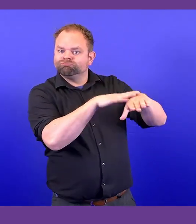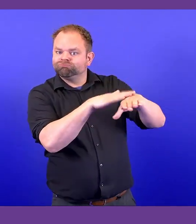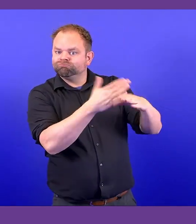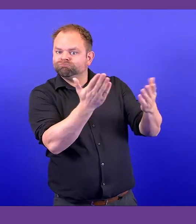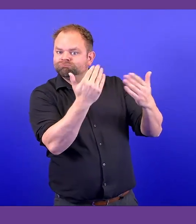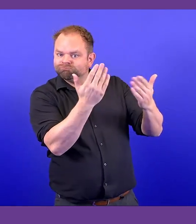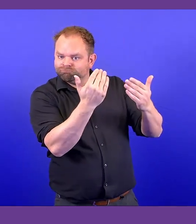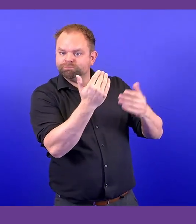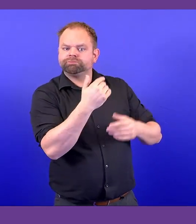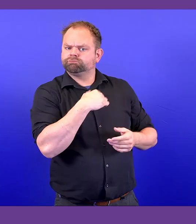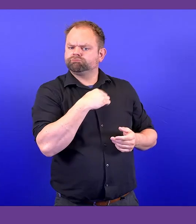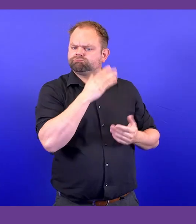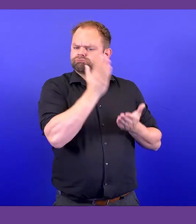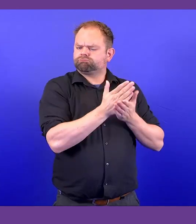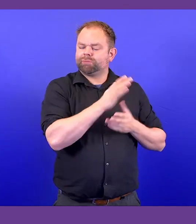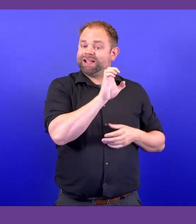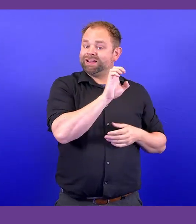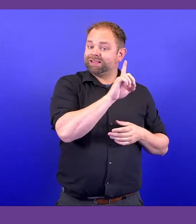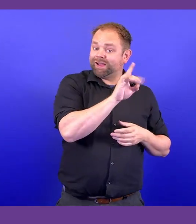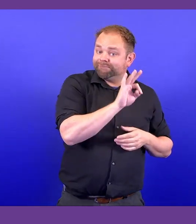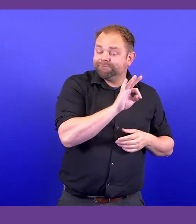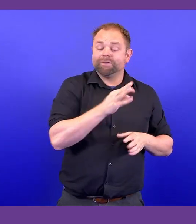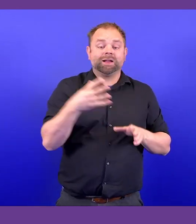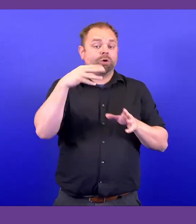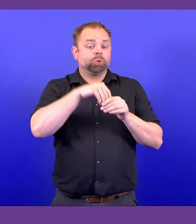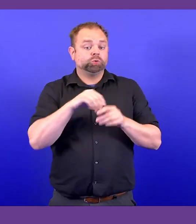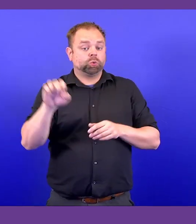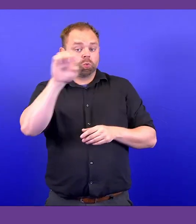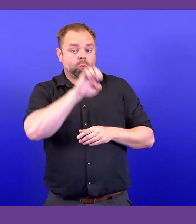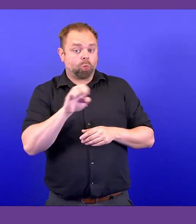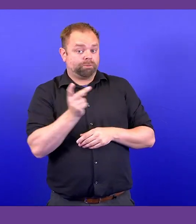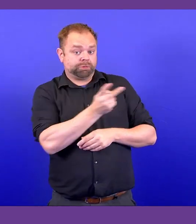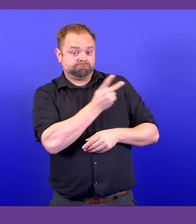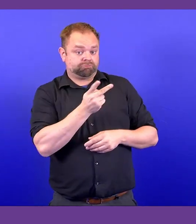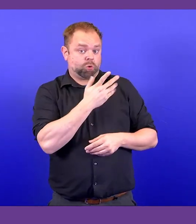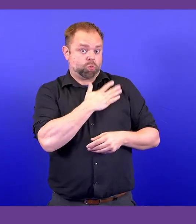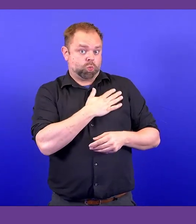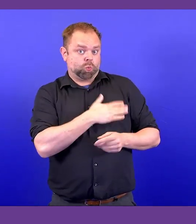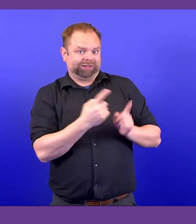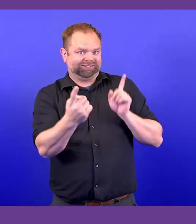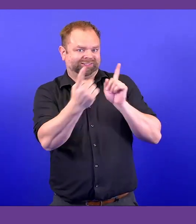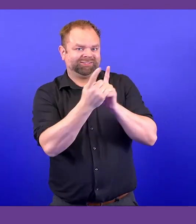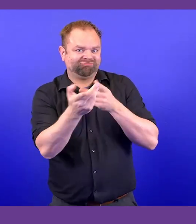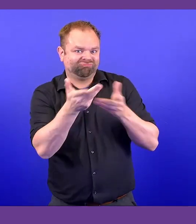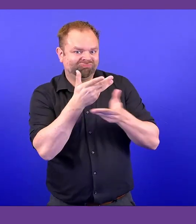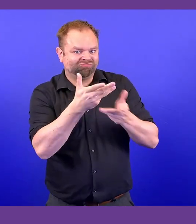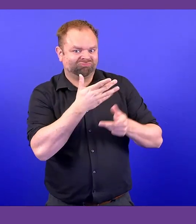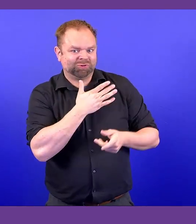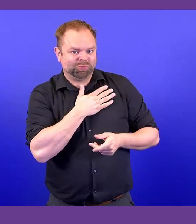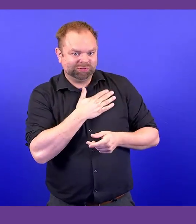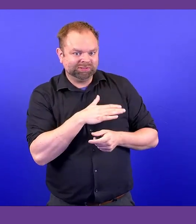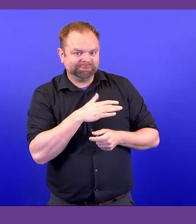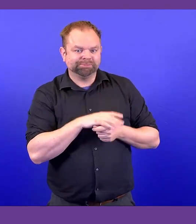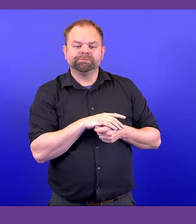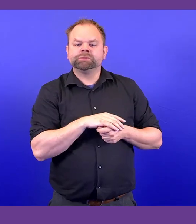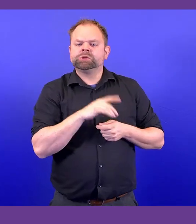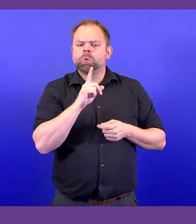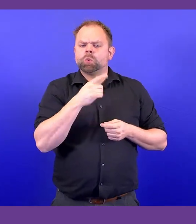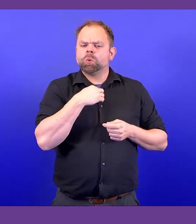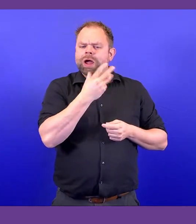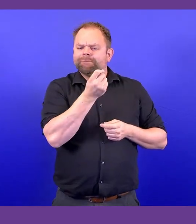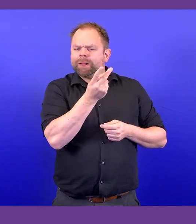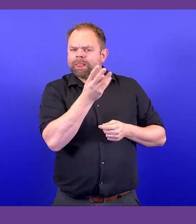who are not users were brought in to look at the accessibility of Schumann Station. I think that's really important